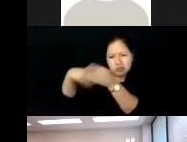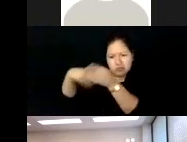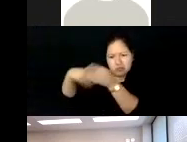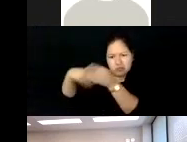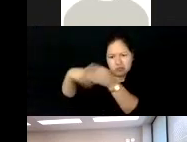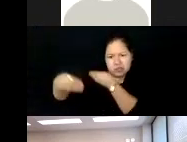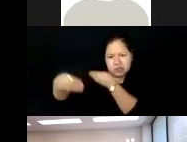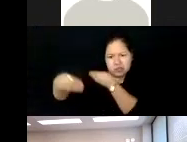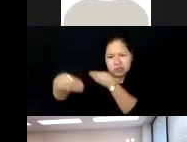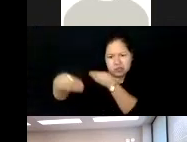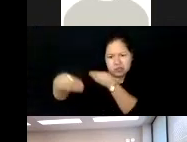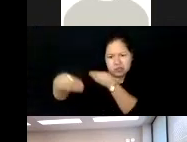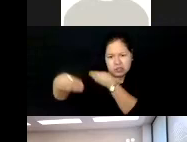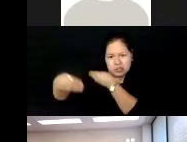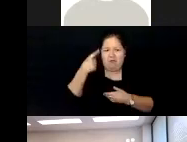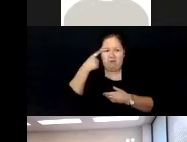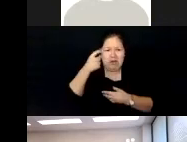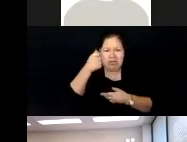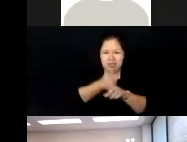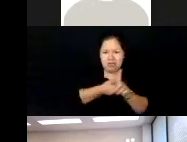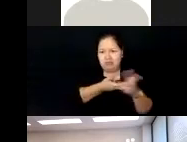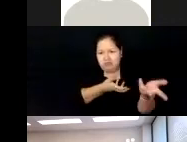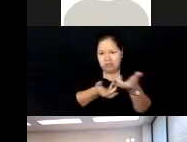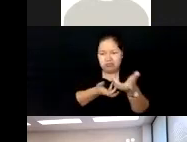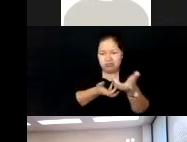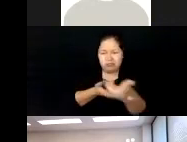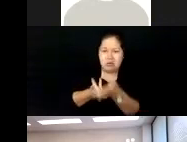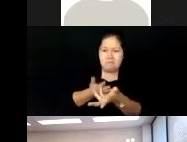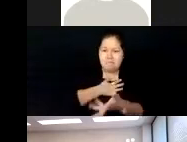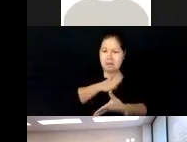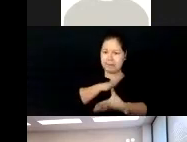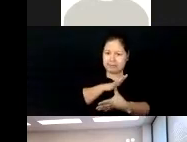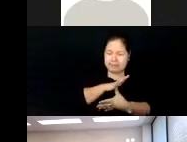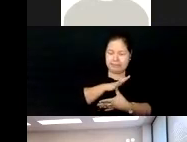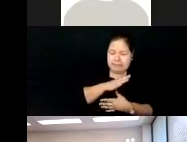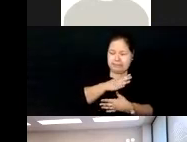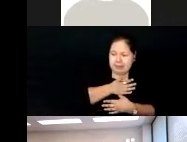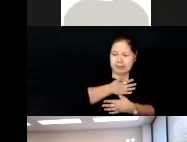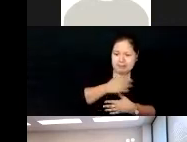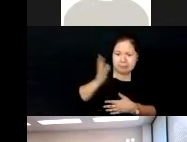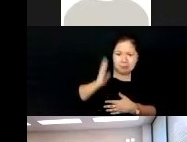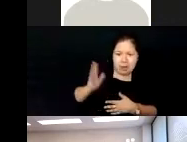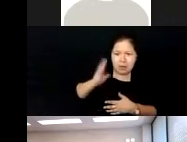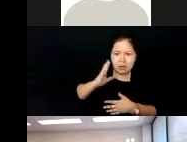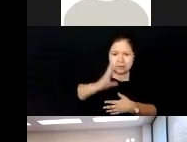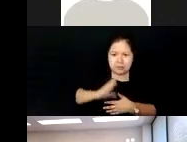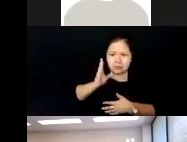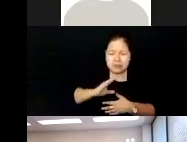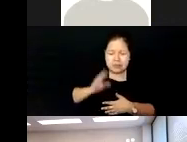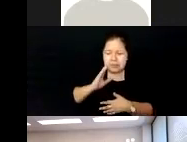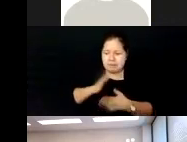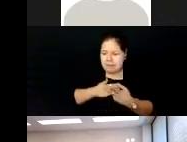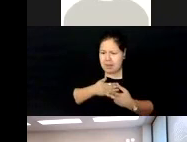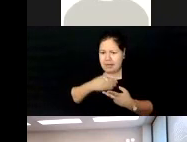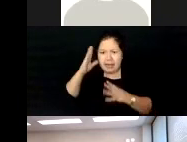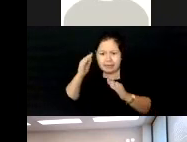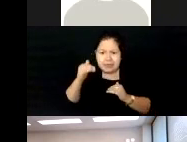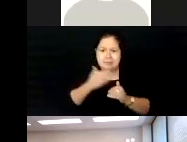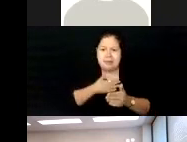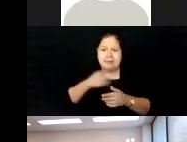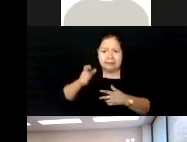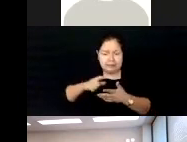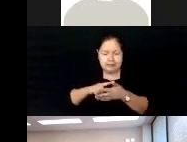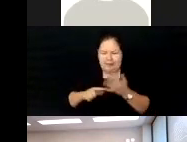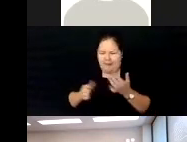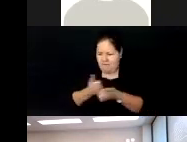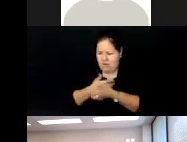what are our needs, our prior experiences, you know, our expectations or needs or this kind of thing. What are